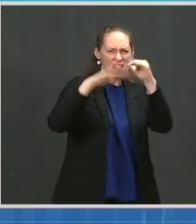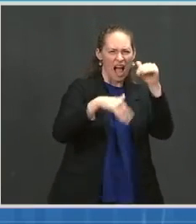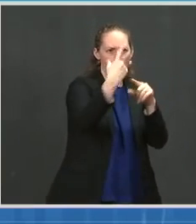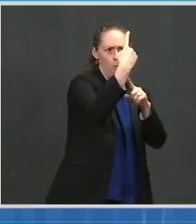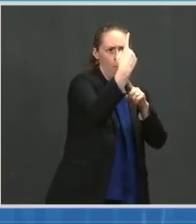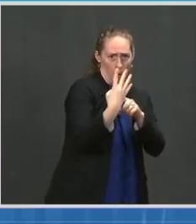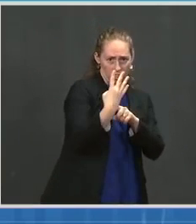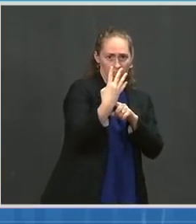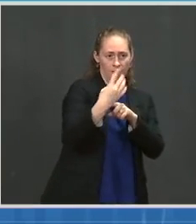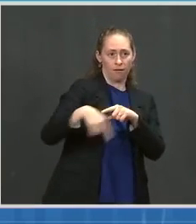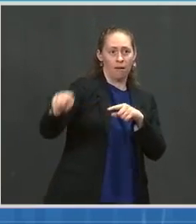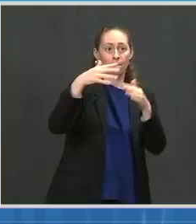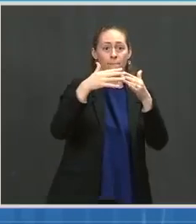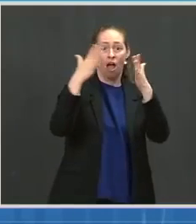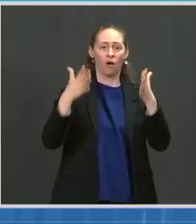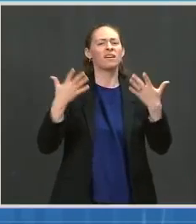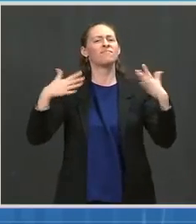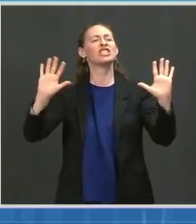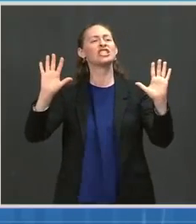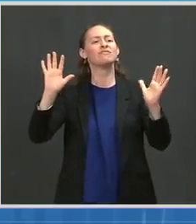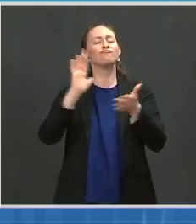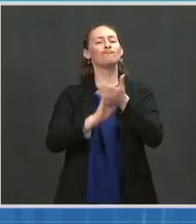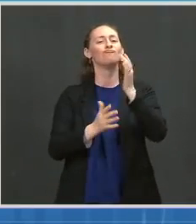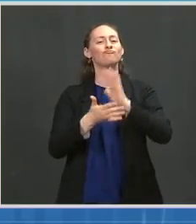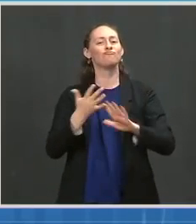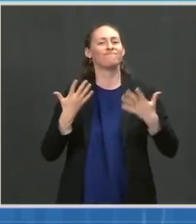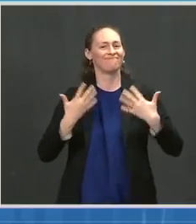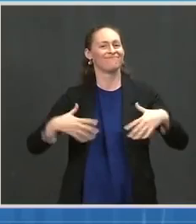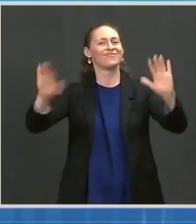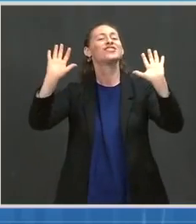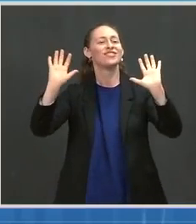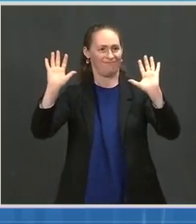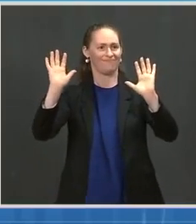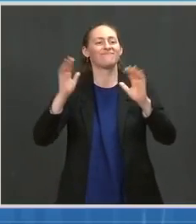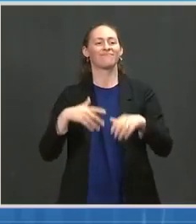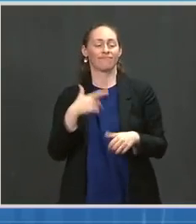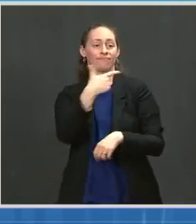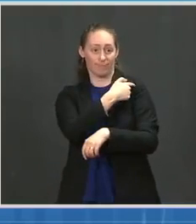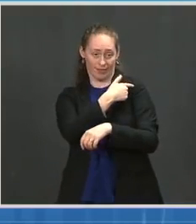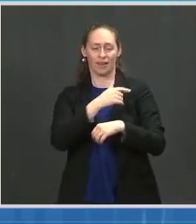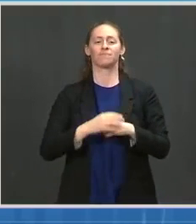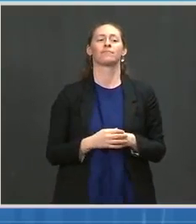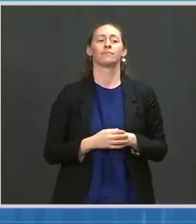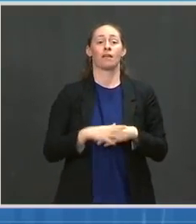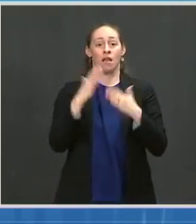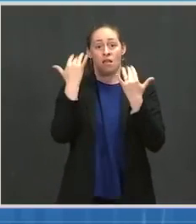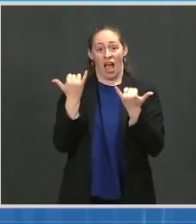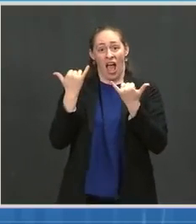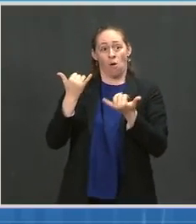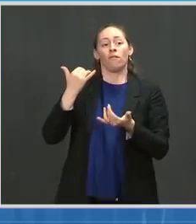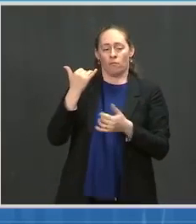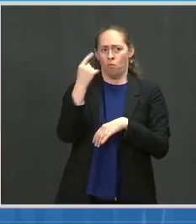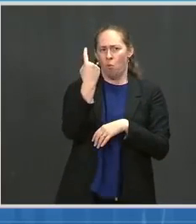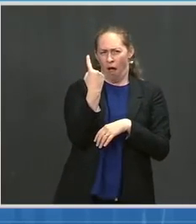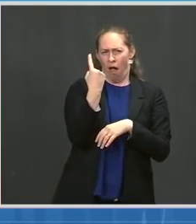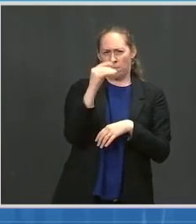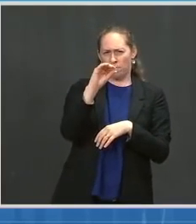now fully vaccinated. That's up from less than 1% when we came into office 11 weeks ago.